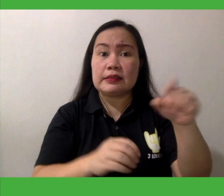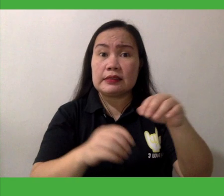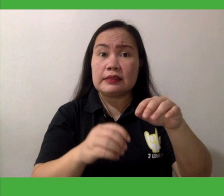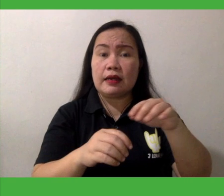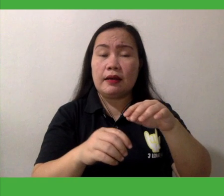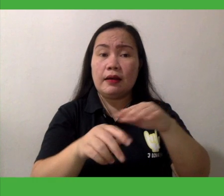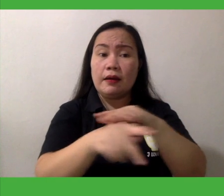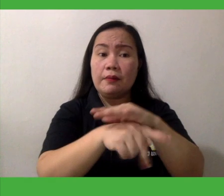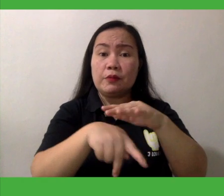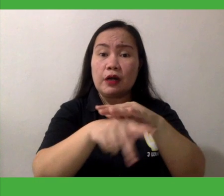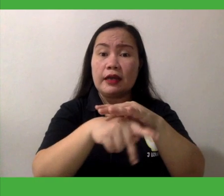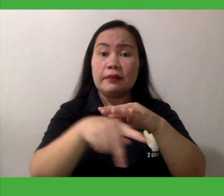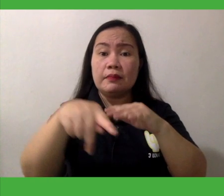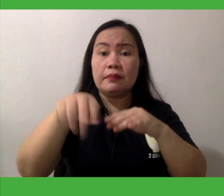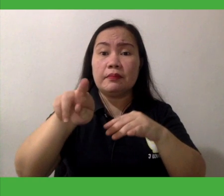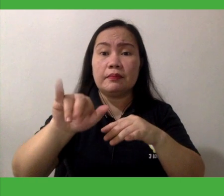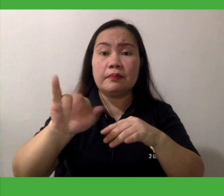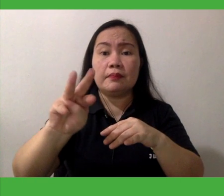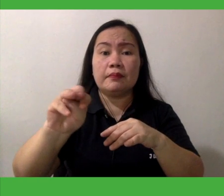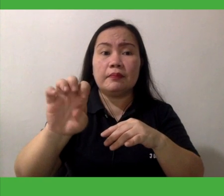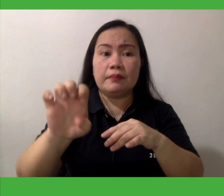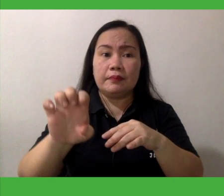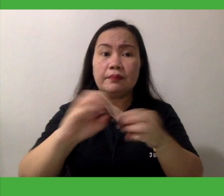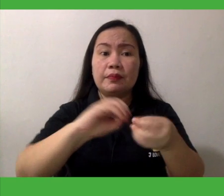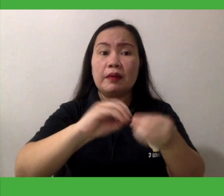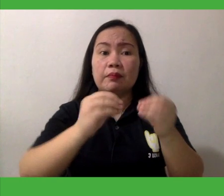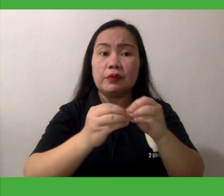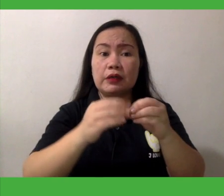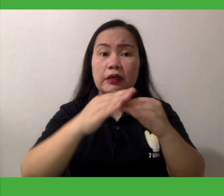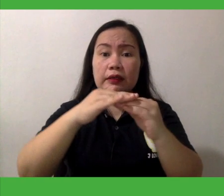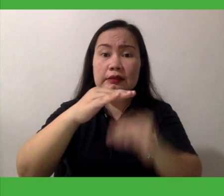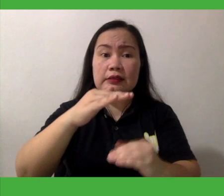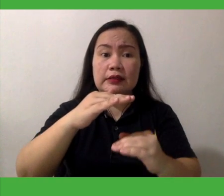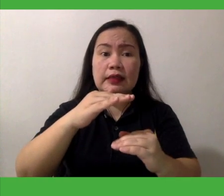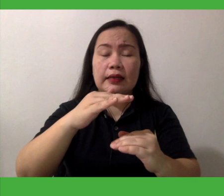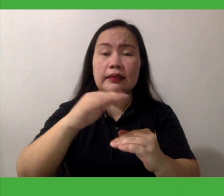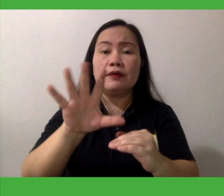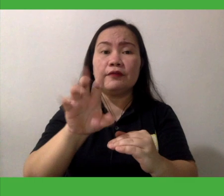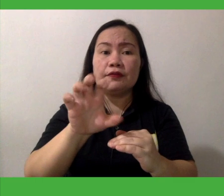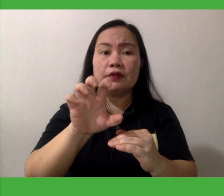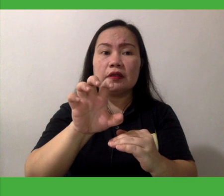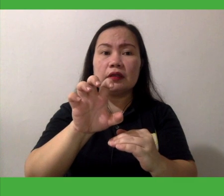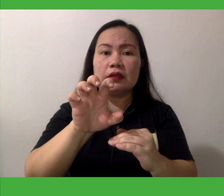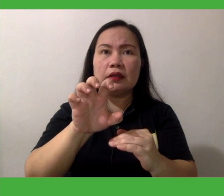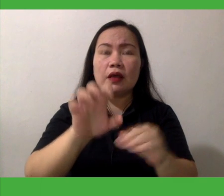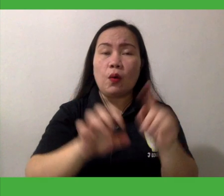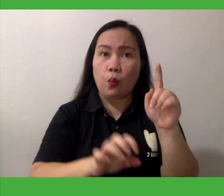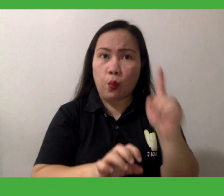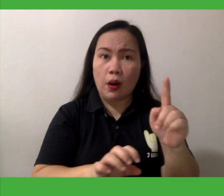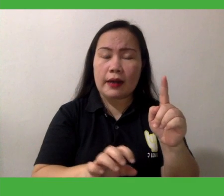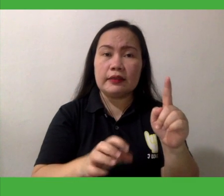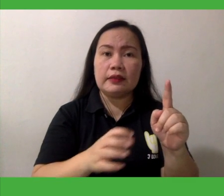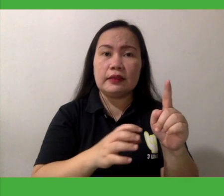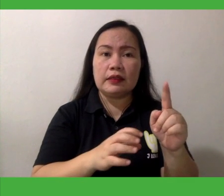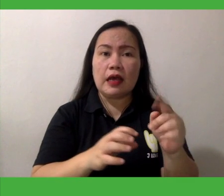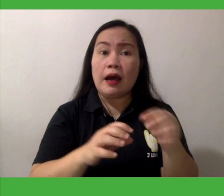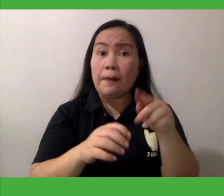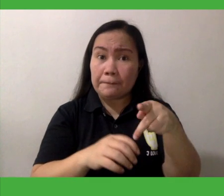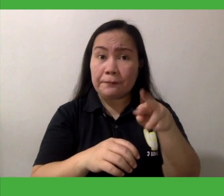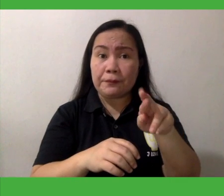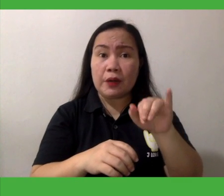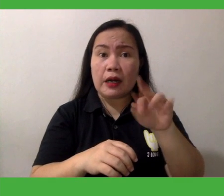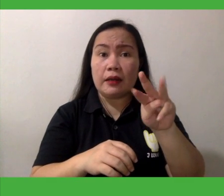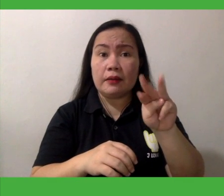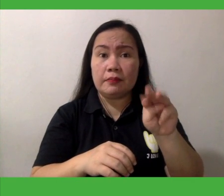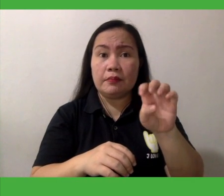than 15. So, when we say prime number, there is, the only factor is 1 and itself. Yun lang po.